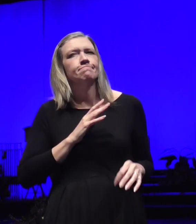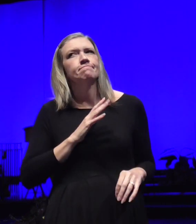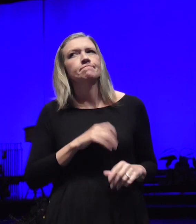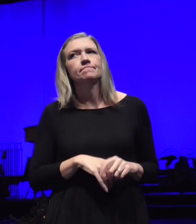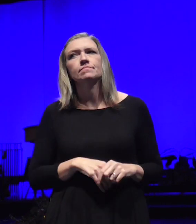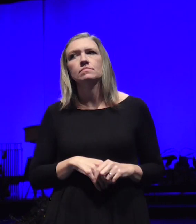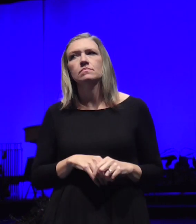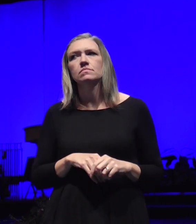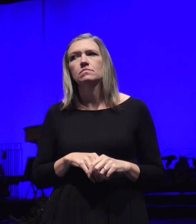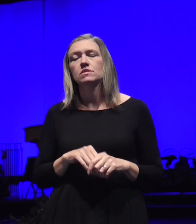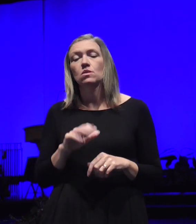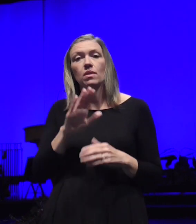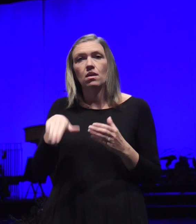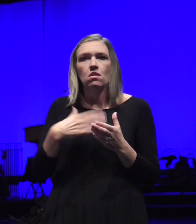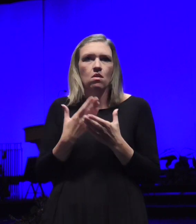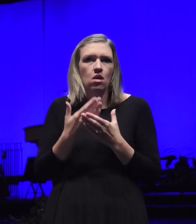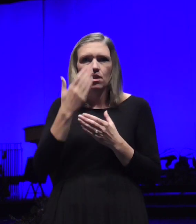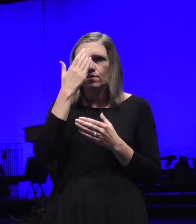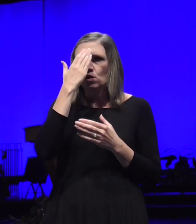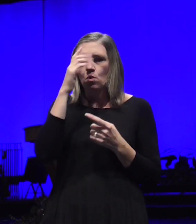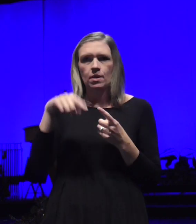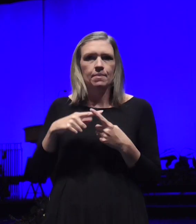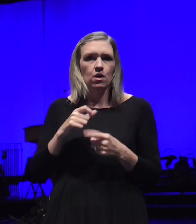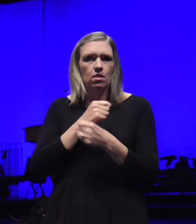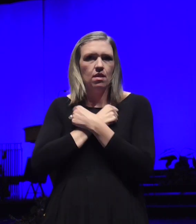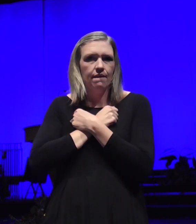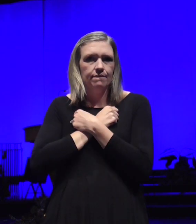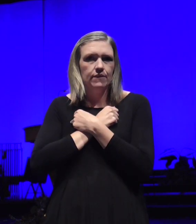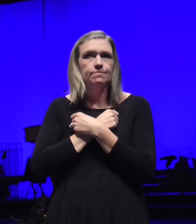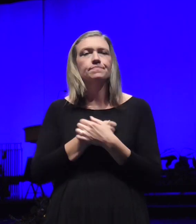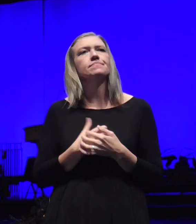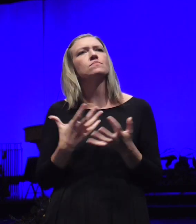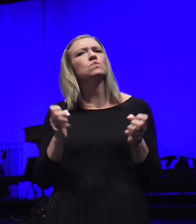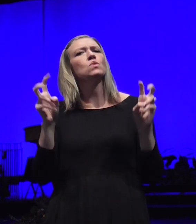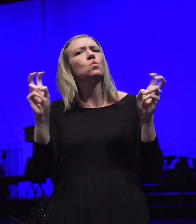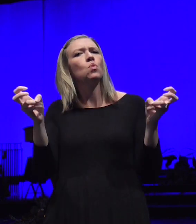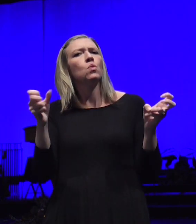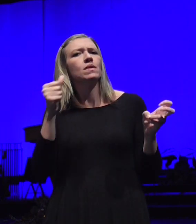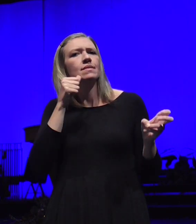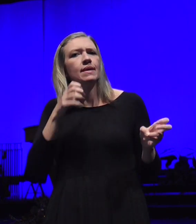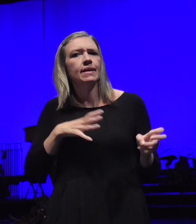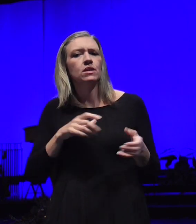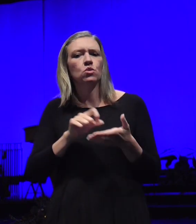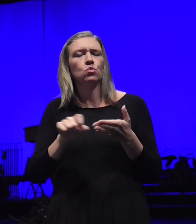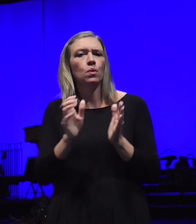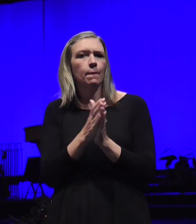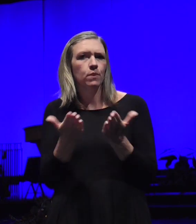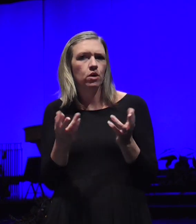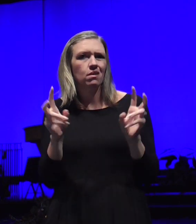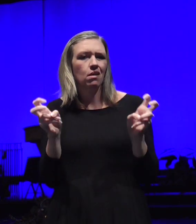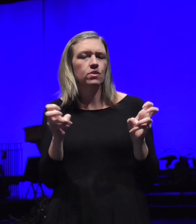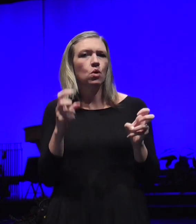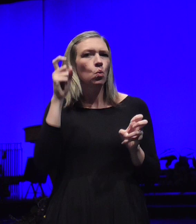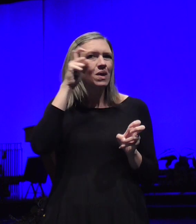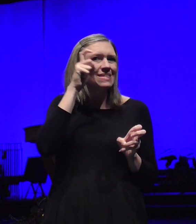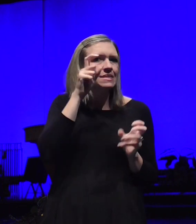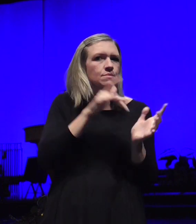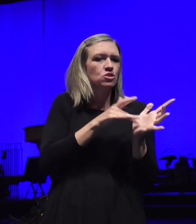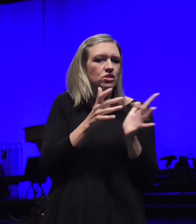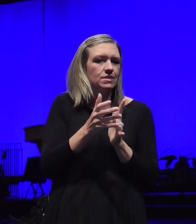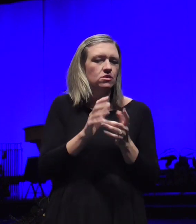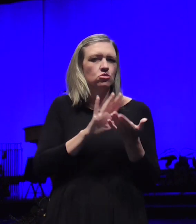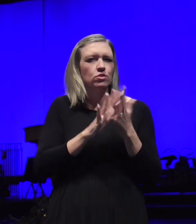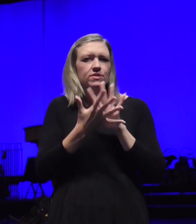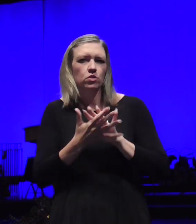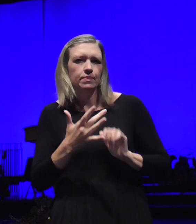all have known of love. I want to quote a lady. She wrote a book, The Wisdom Jesus, Transforming Heart